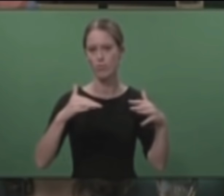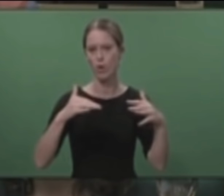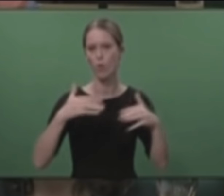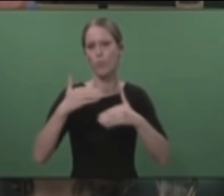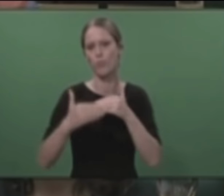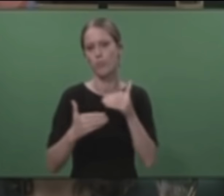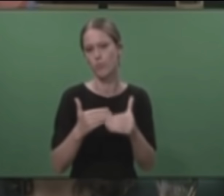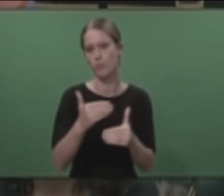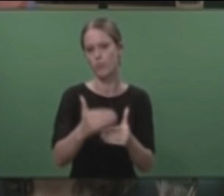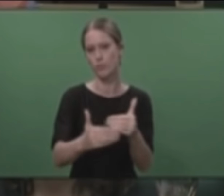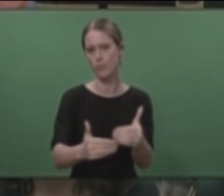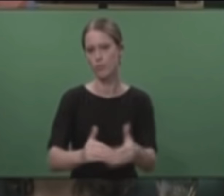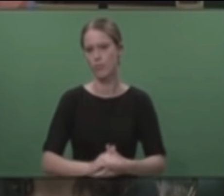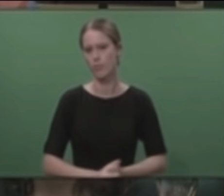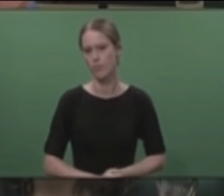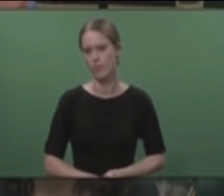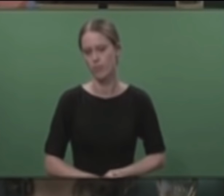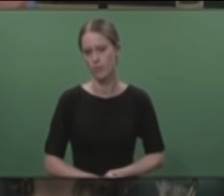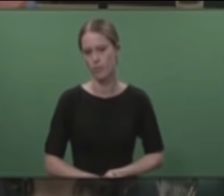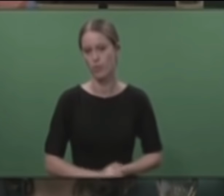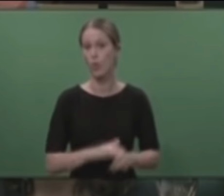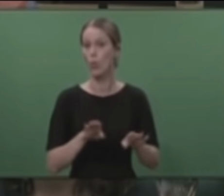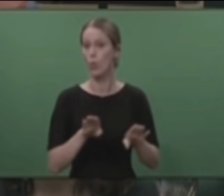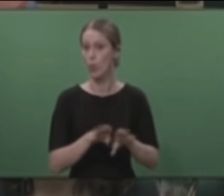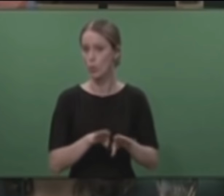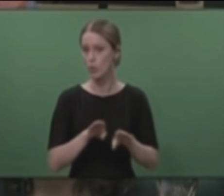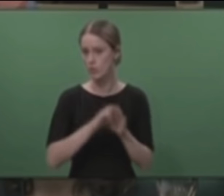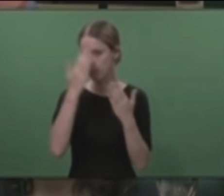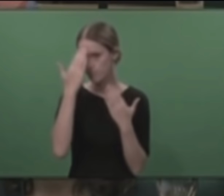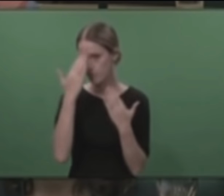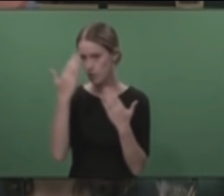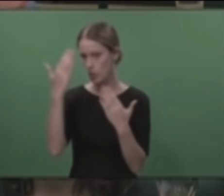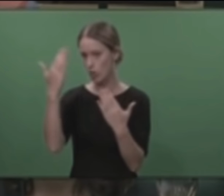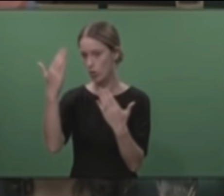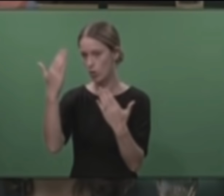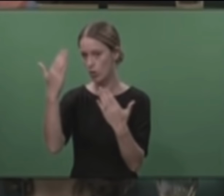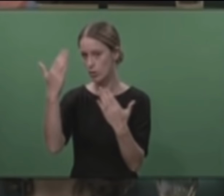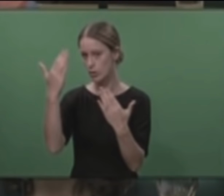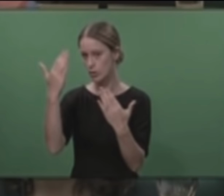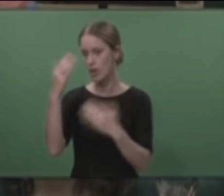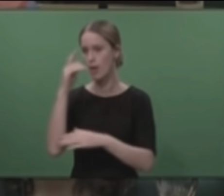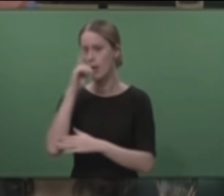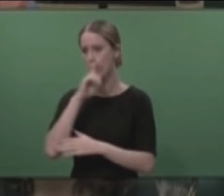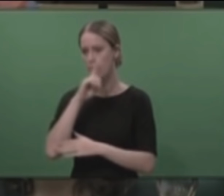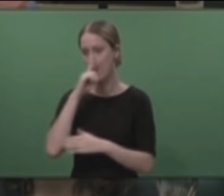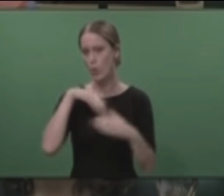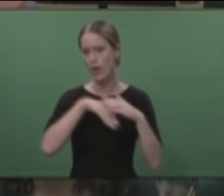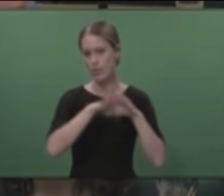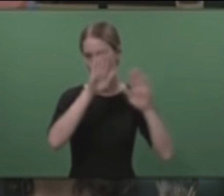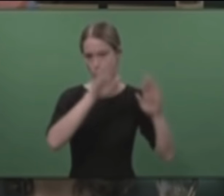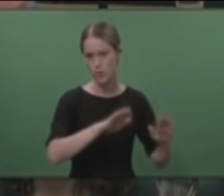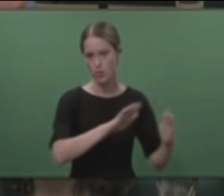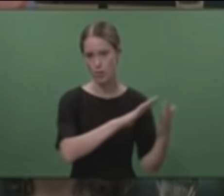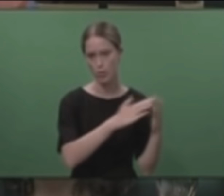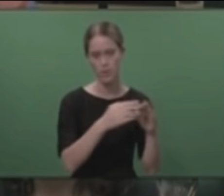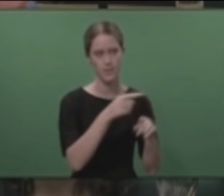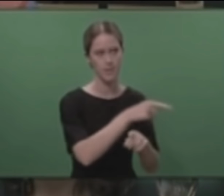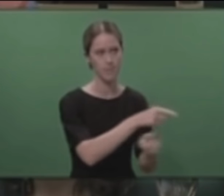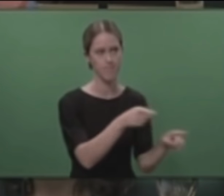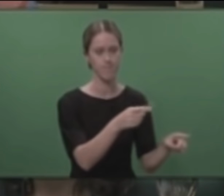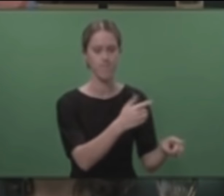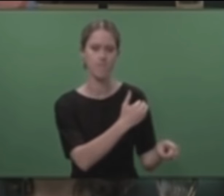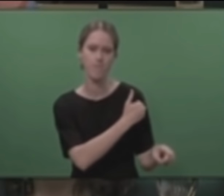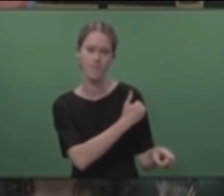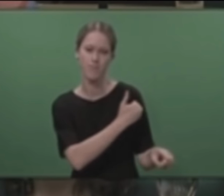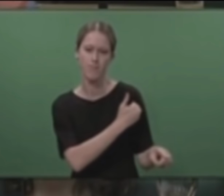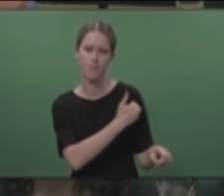us. I also acknowledge the calls from those in Muslim communities to